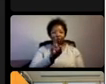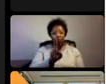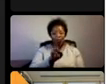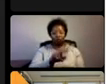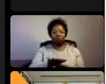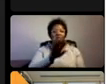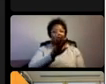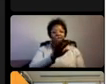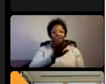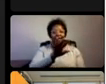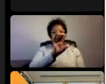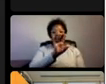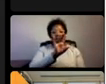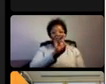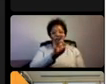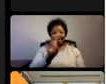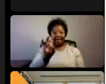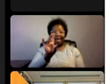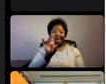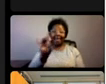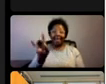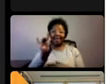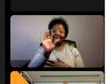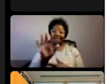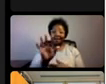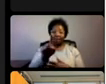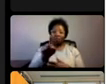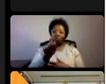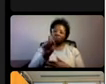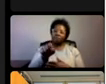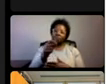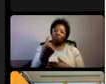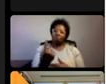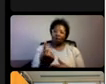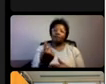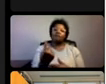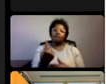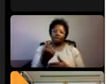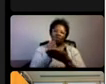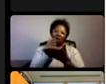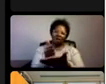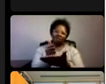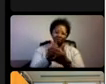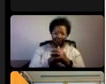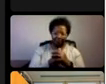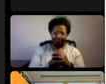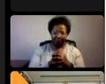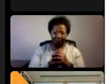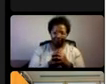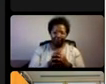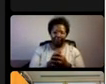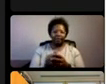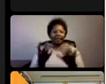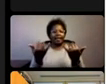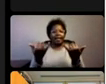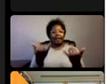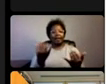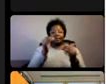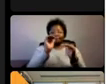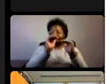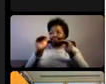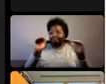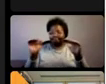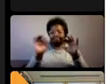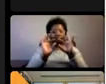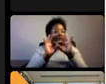202-442-5885 and press 1 for assistance. We go to the next slide. We just want to remind families of what